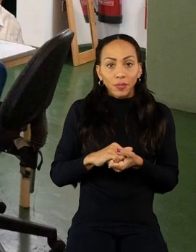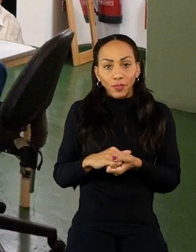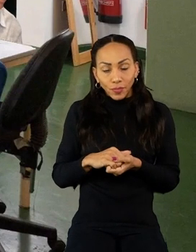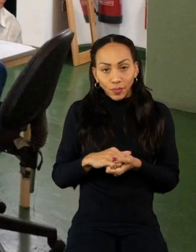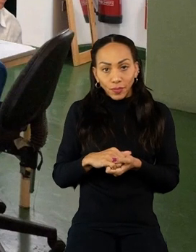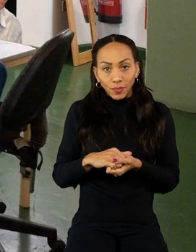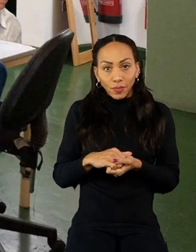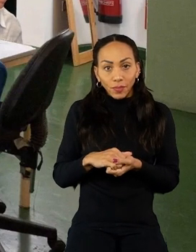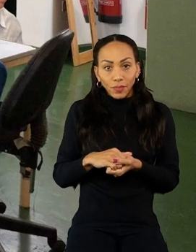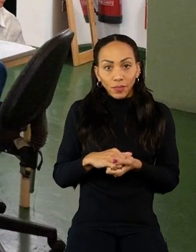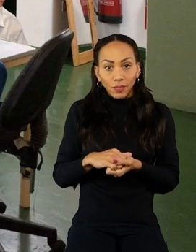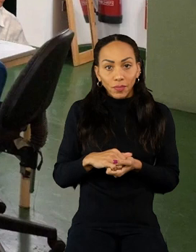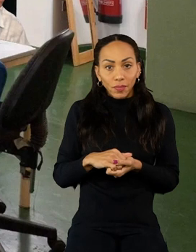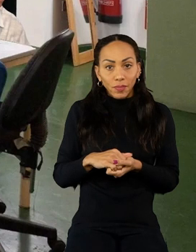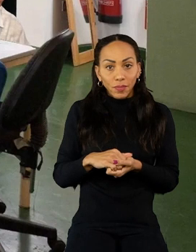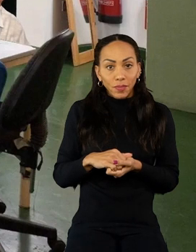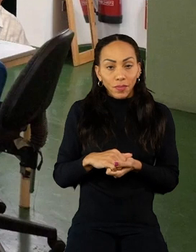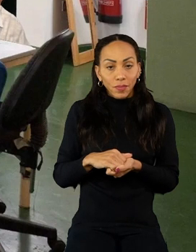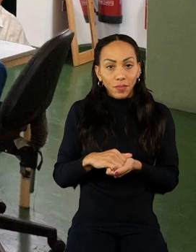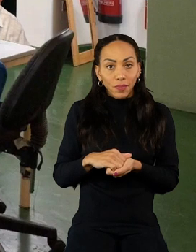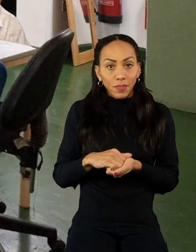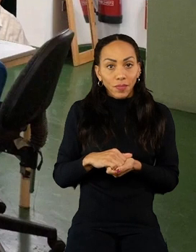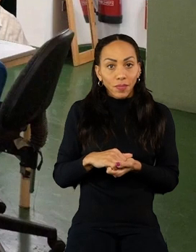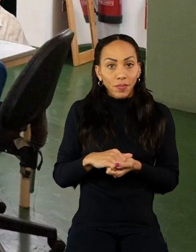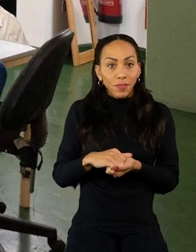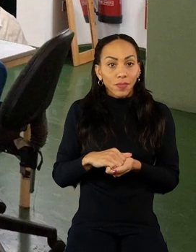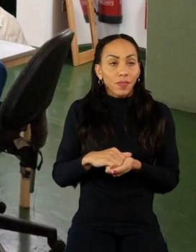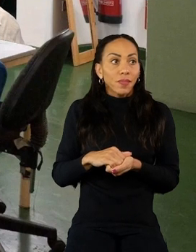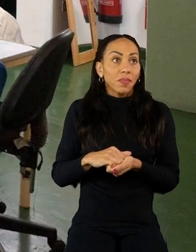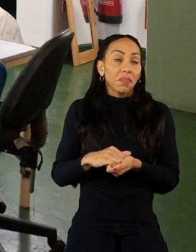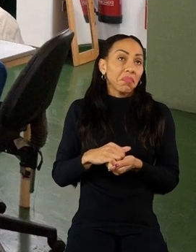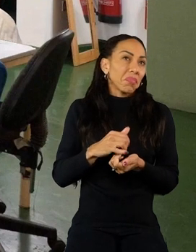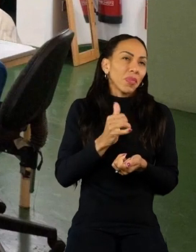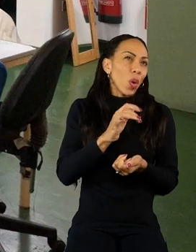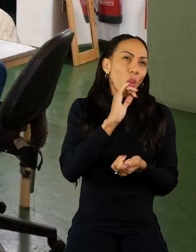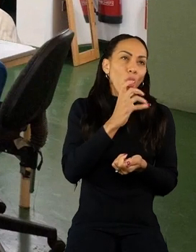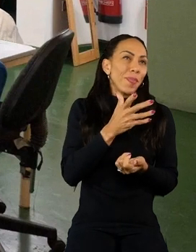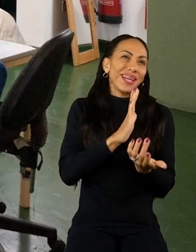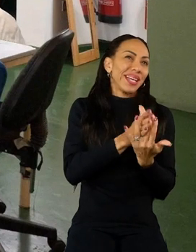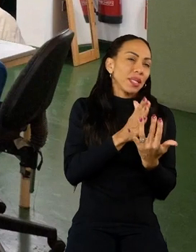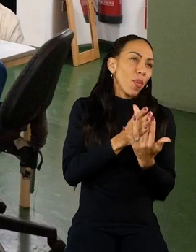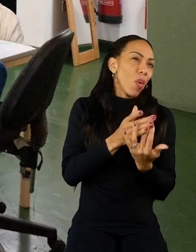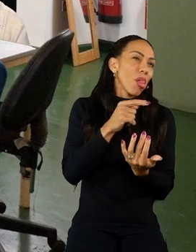We can use more captions as well. Not that that's necessary in for the use of blind